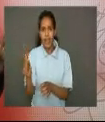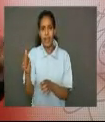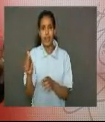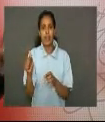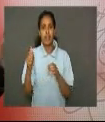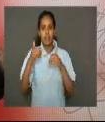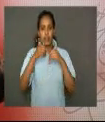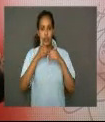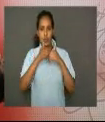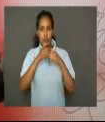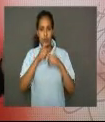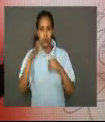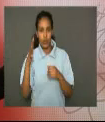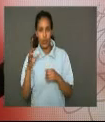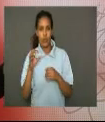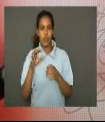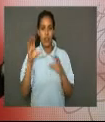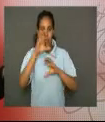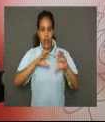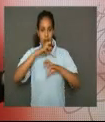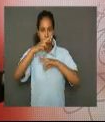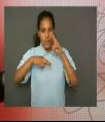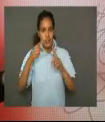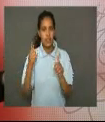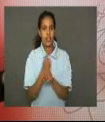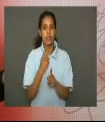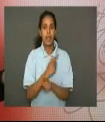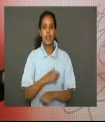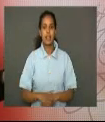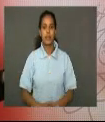sort of chemical reaction can take place.